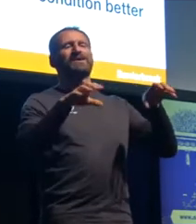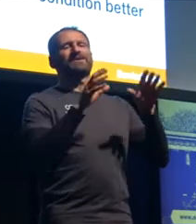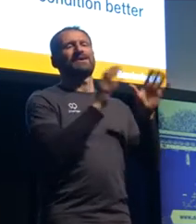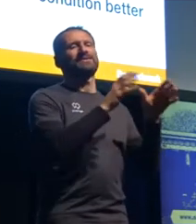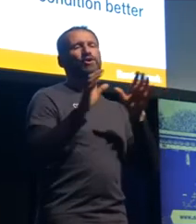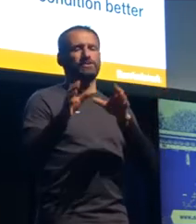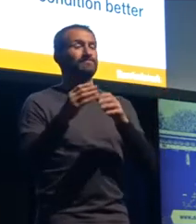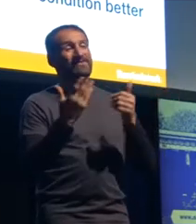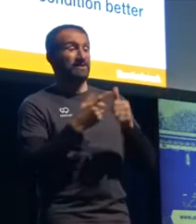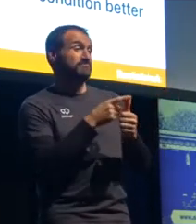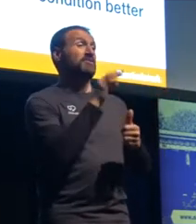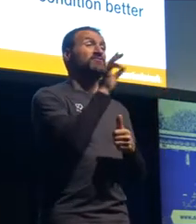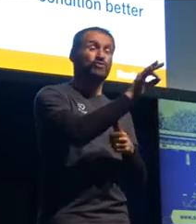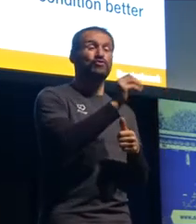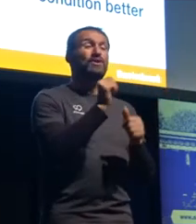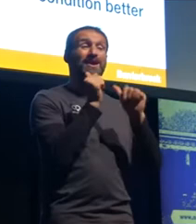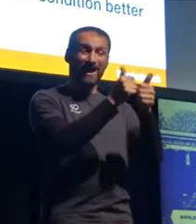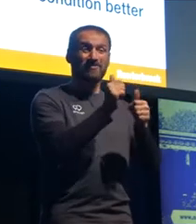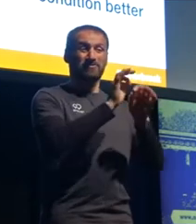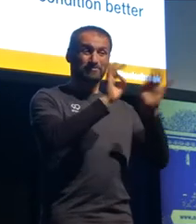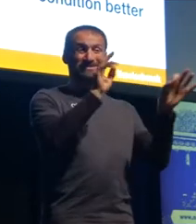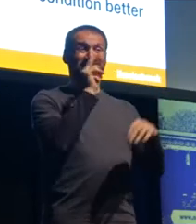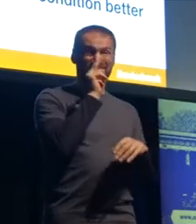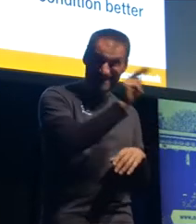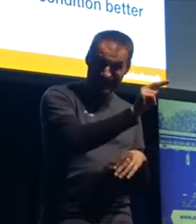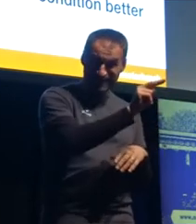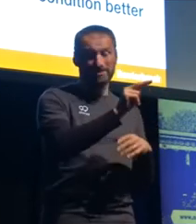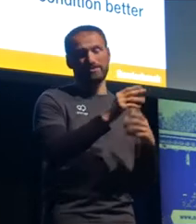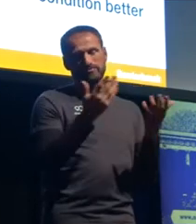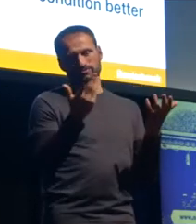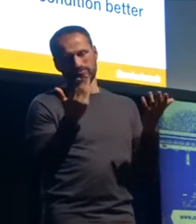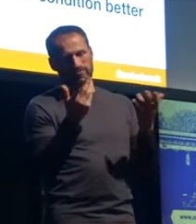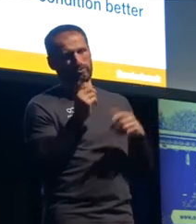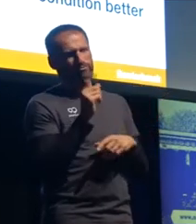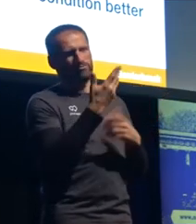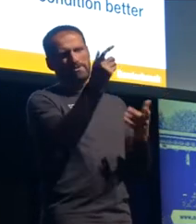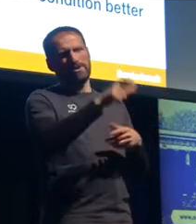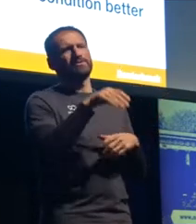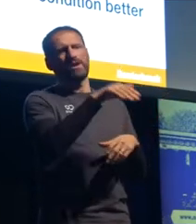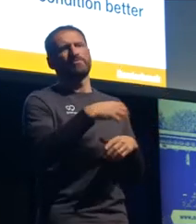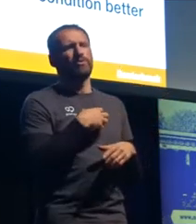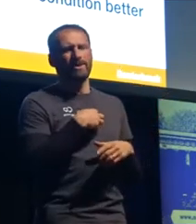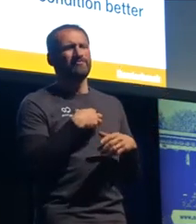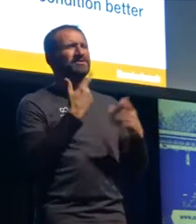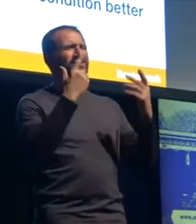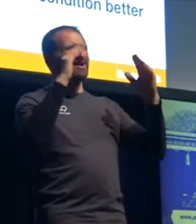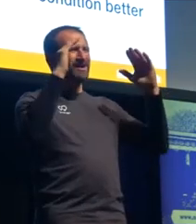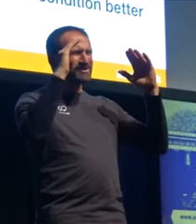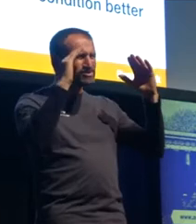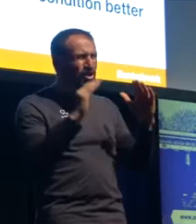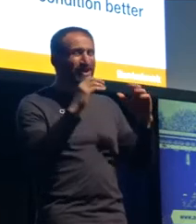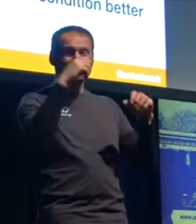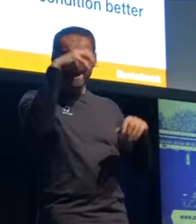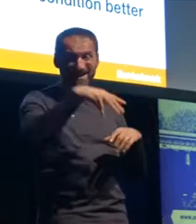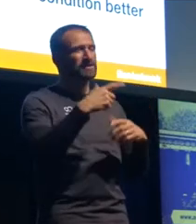to help them see better, to achieve a certain task. Maybe someone doesn't have maybe someone has a problem seeing in low light, maybe someone has